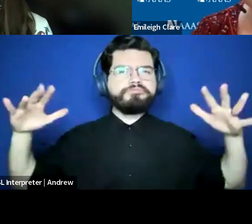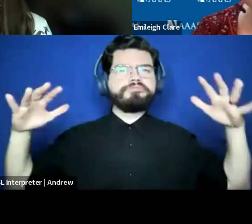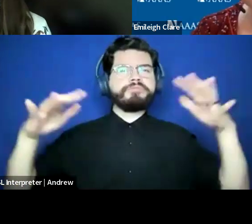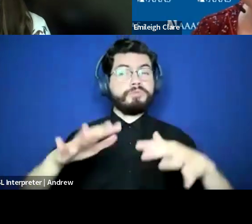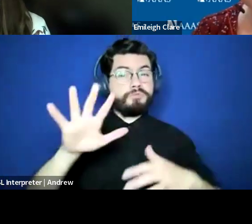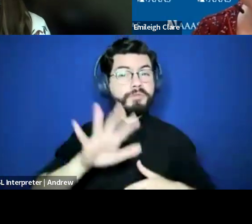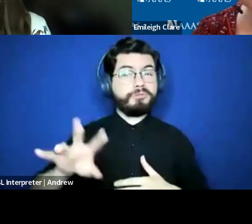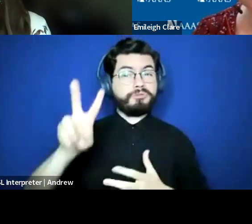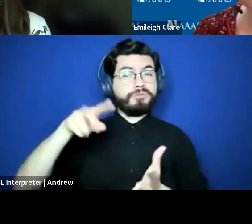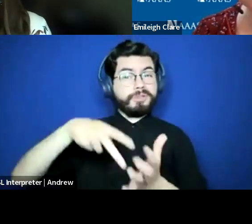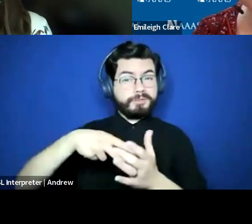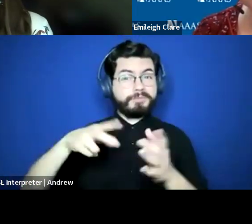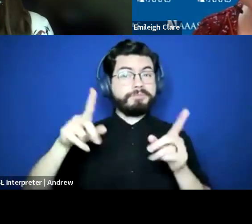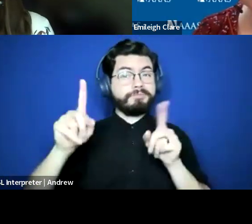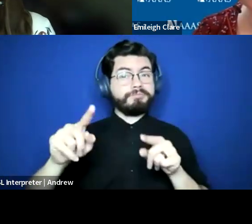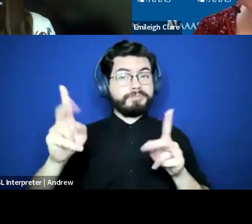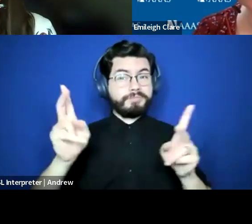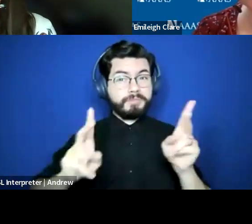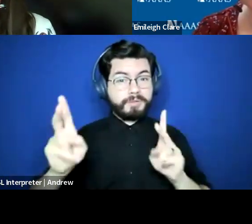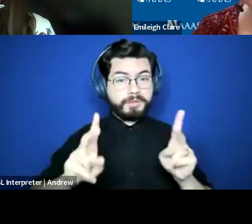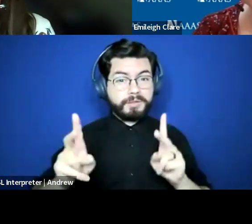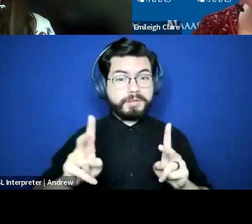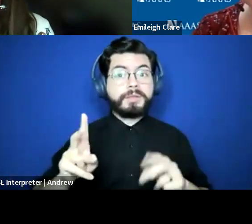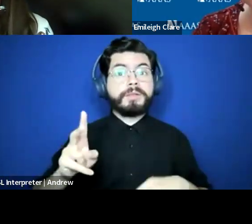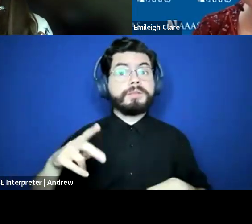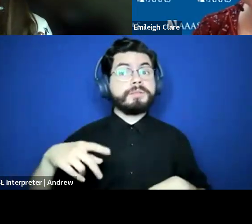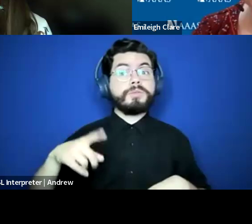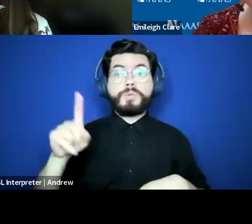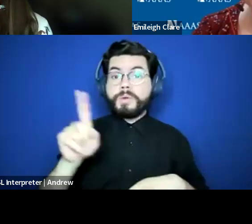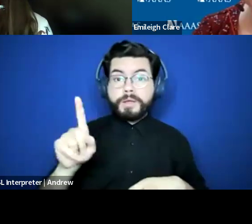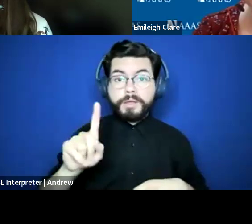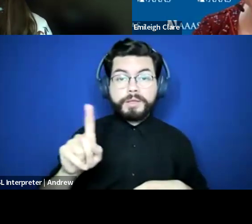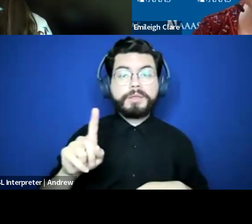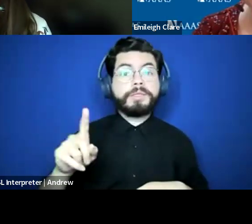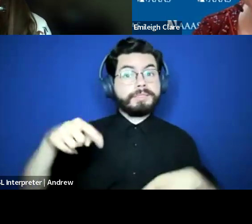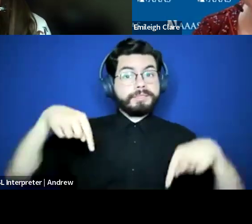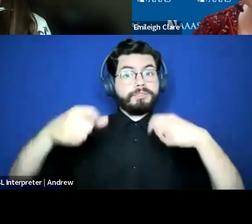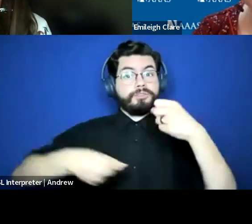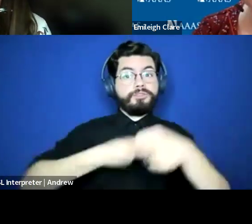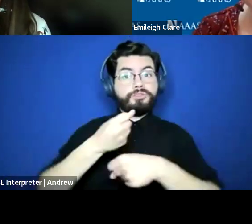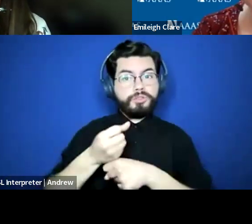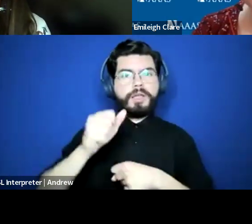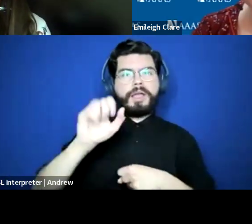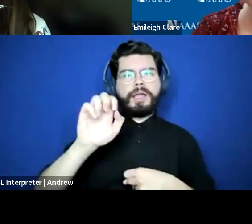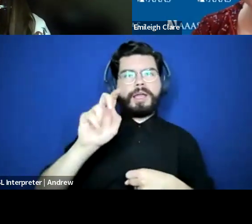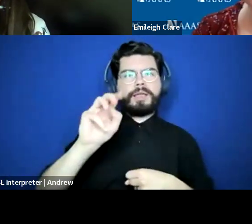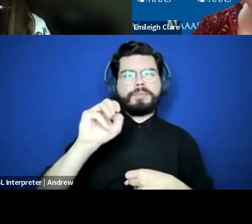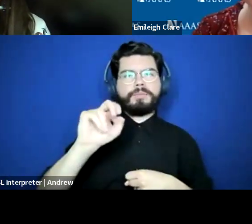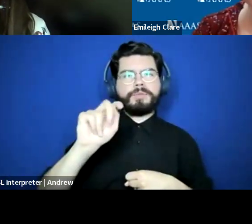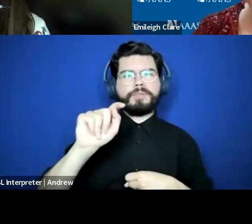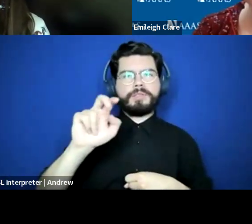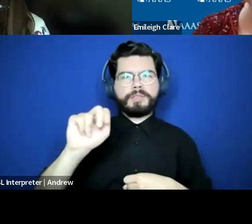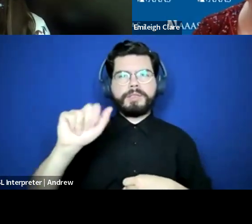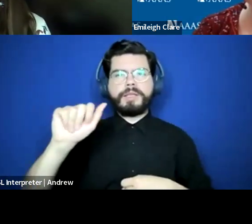year's conference will actually be in Edmonton, Alberta, October 5th through the 9th. Next year, we're in Des Moines, Iowa, and then 2027 in